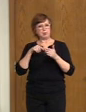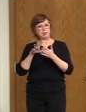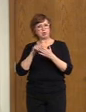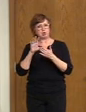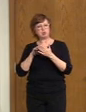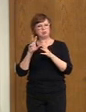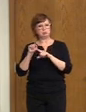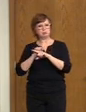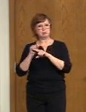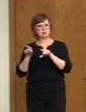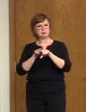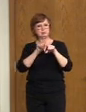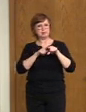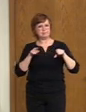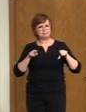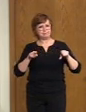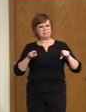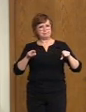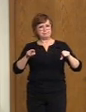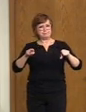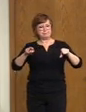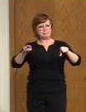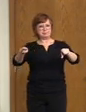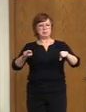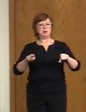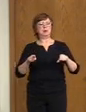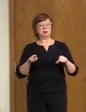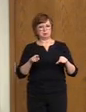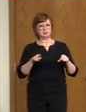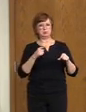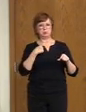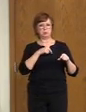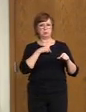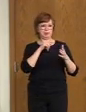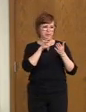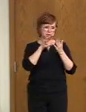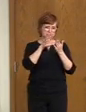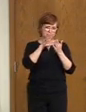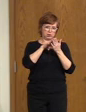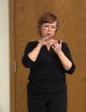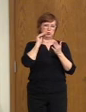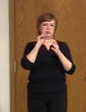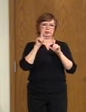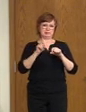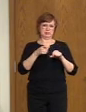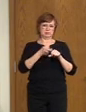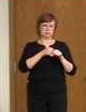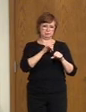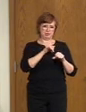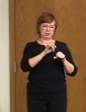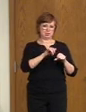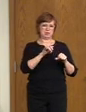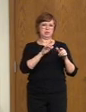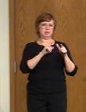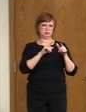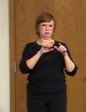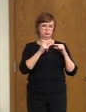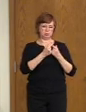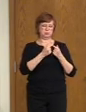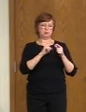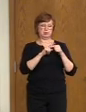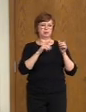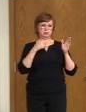be transferred into how we move forward with phase 1 of our program, which is much broader, but still targeted in priority populations.